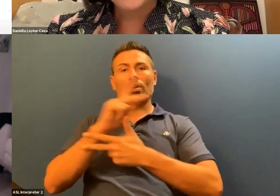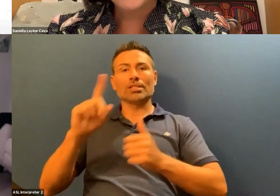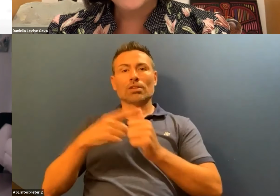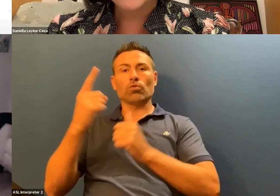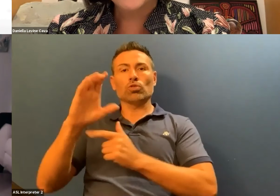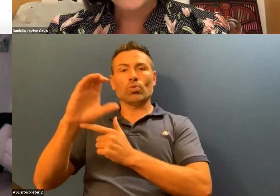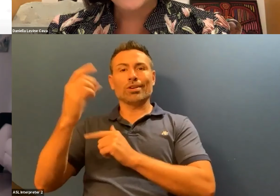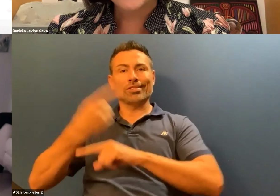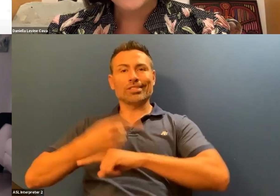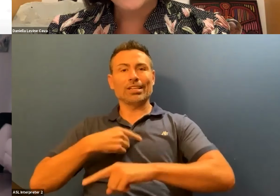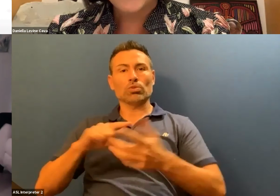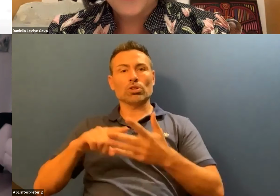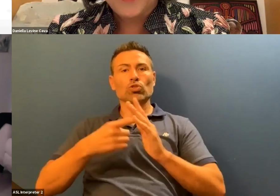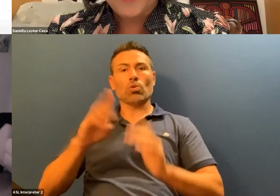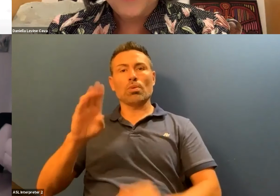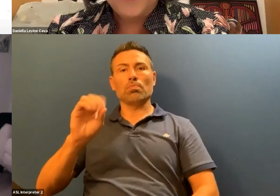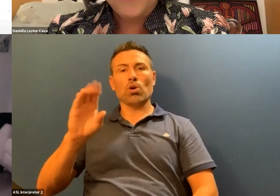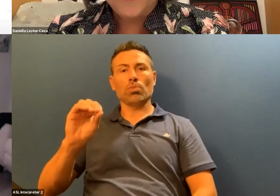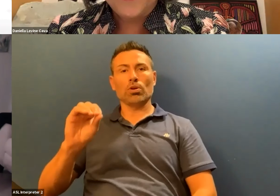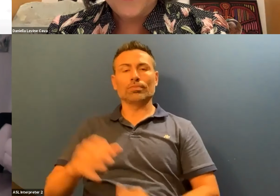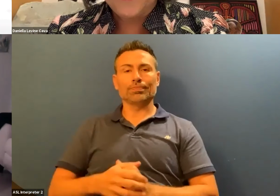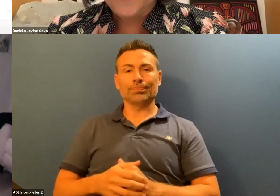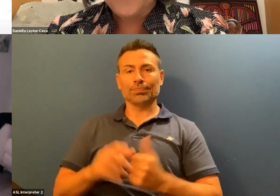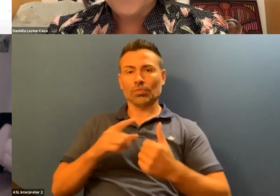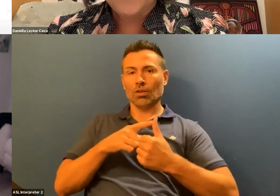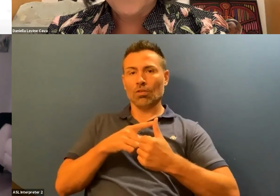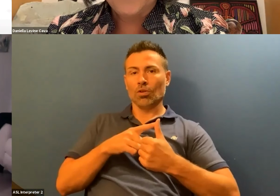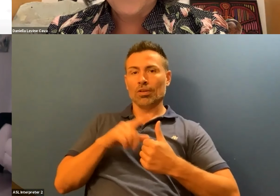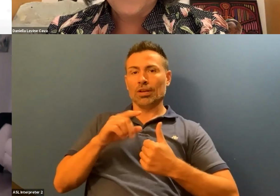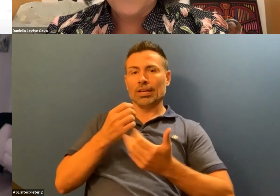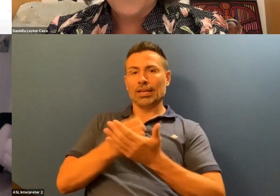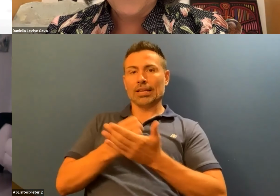begin with you, Mr. Vogel. I think economic